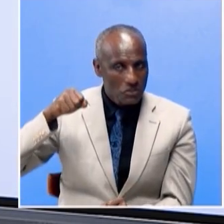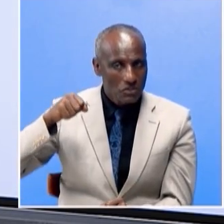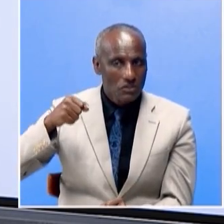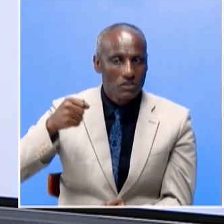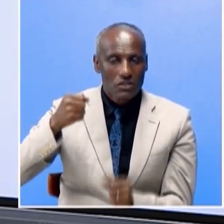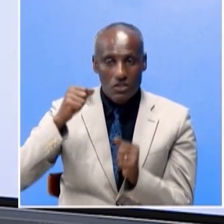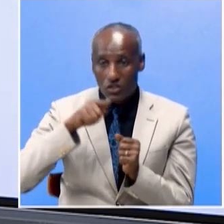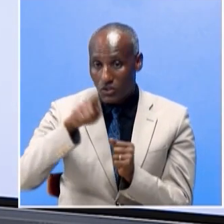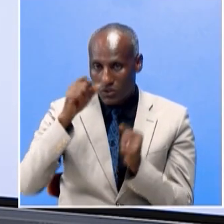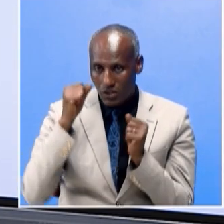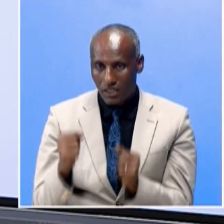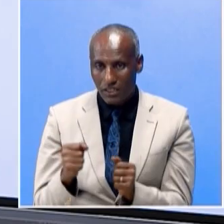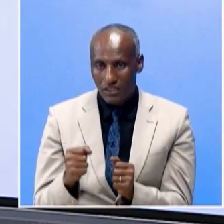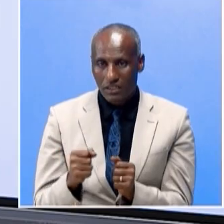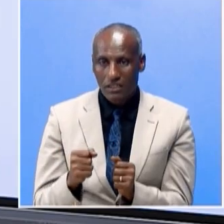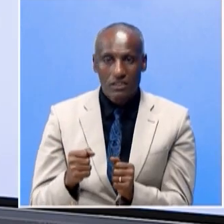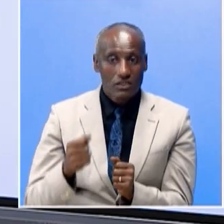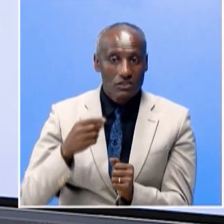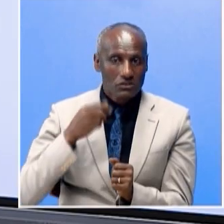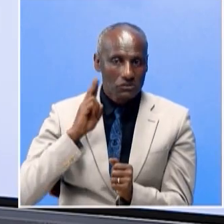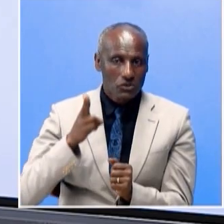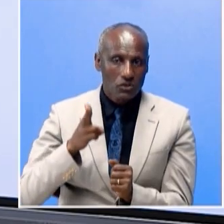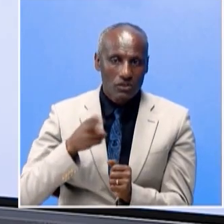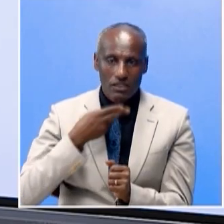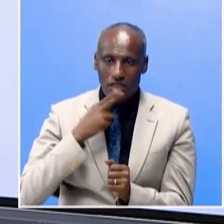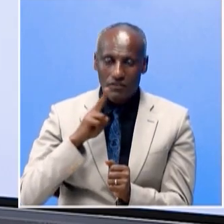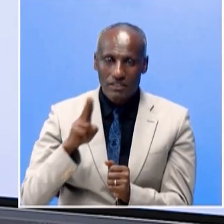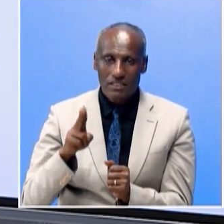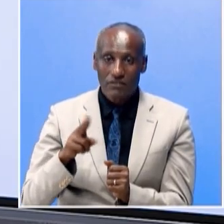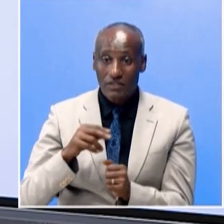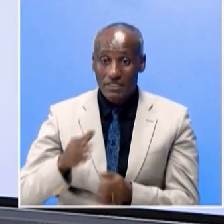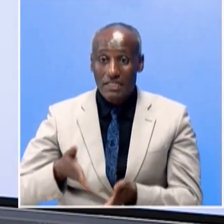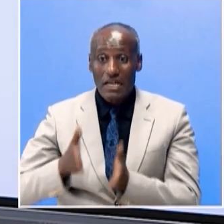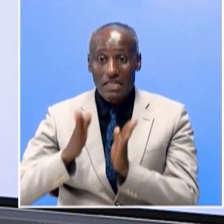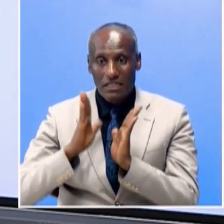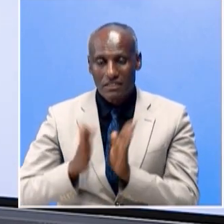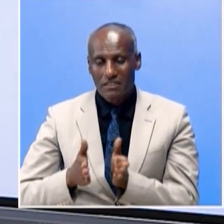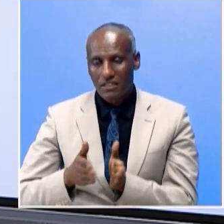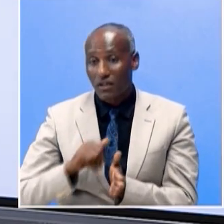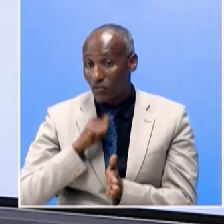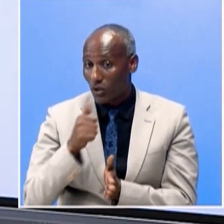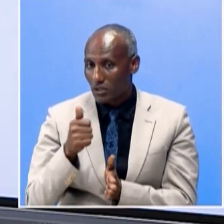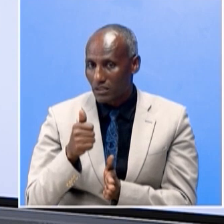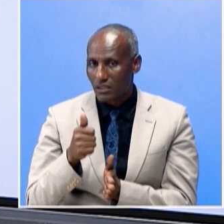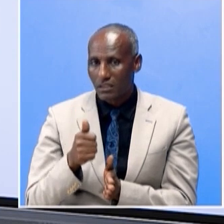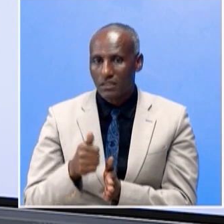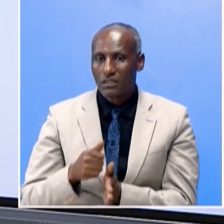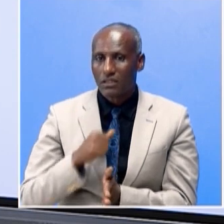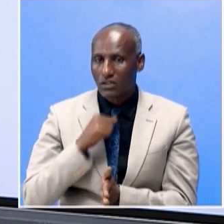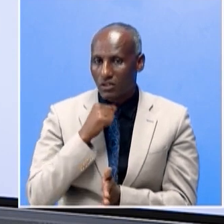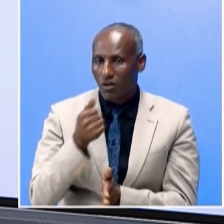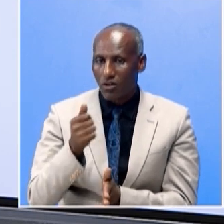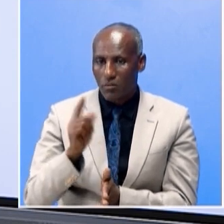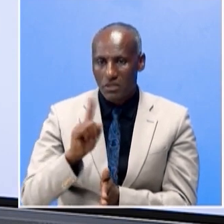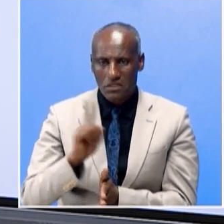of course. Sure, definitely. Okay? If he is interested. But if not, he can say,